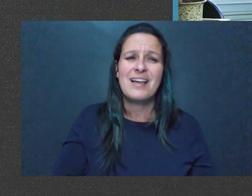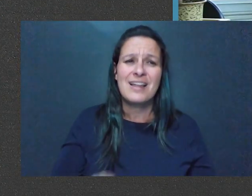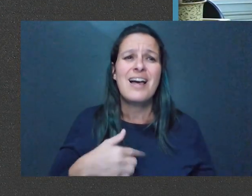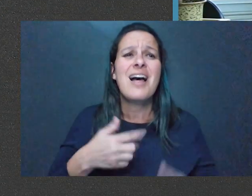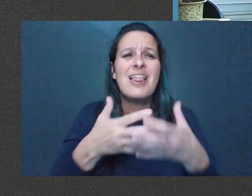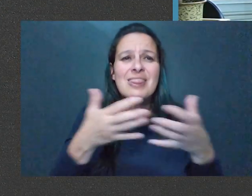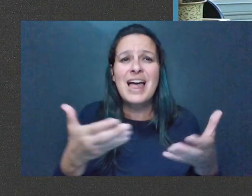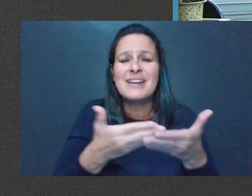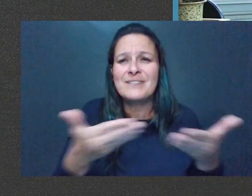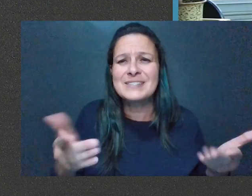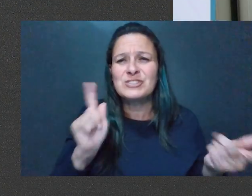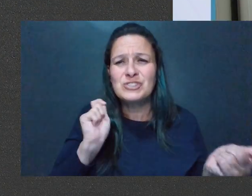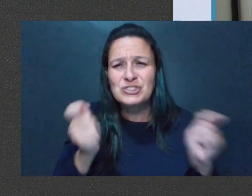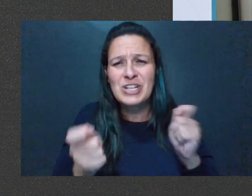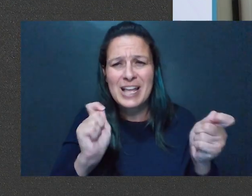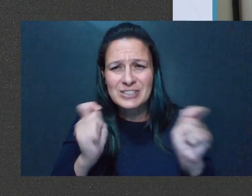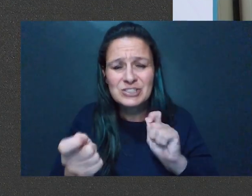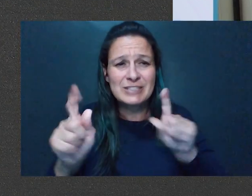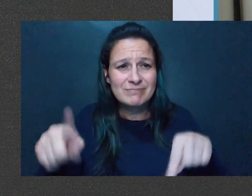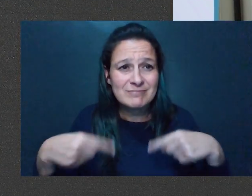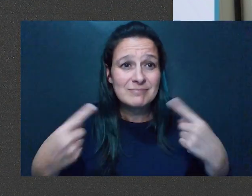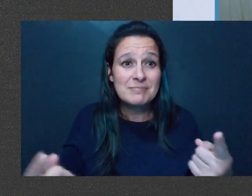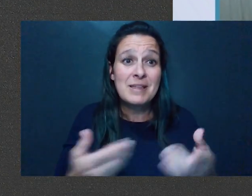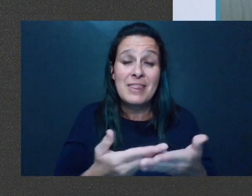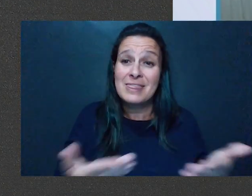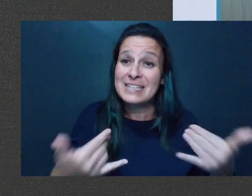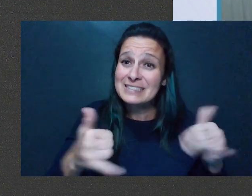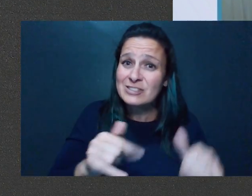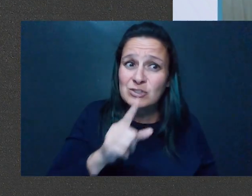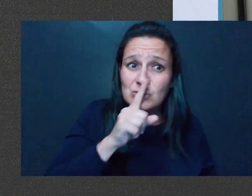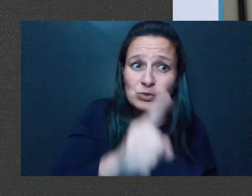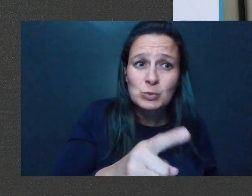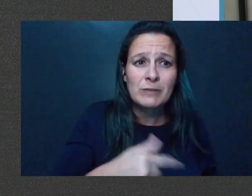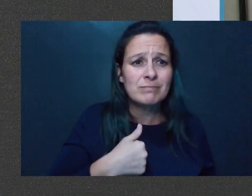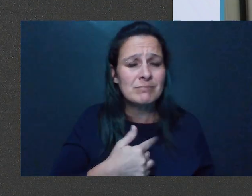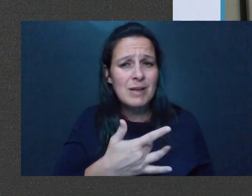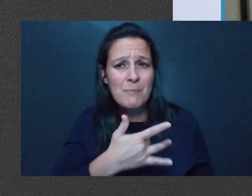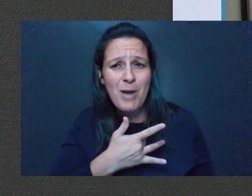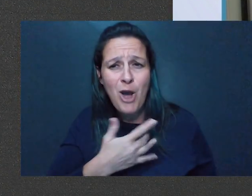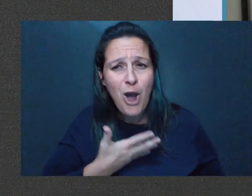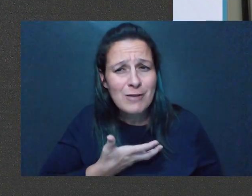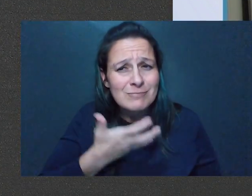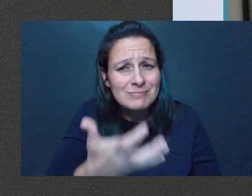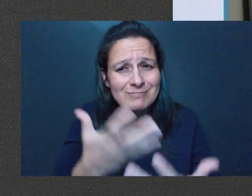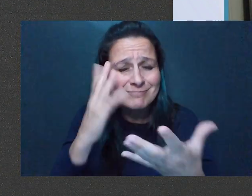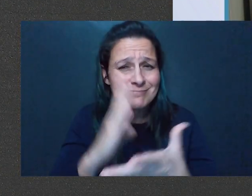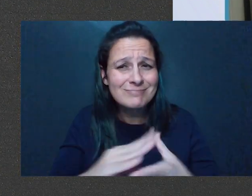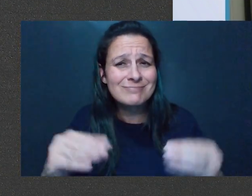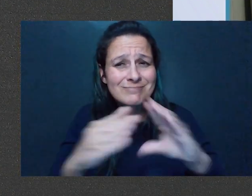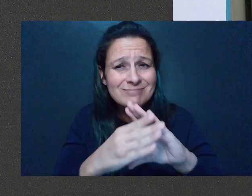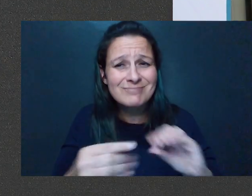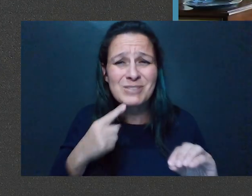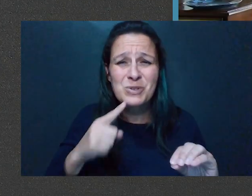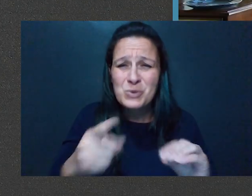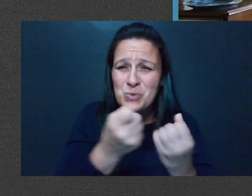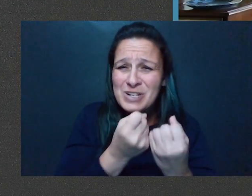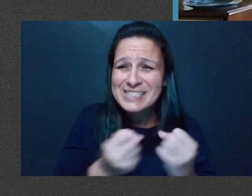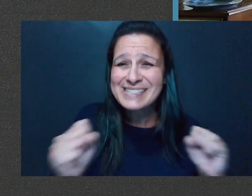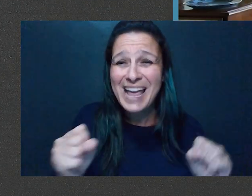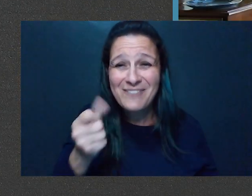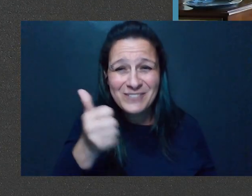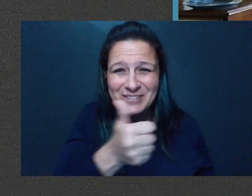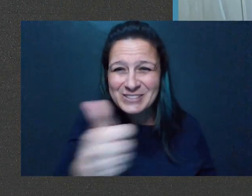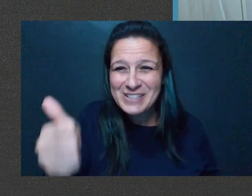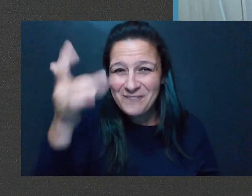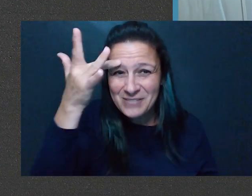are things that still are true. We can say this from the heart. You are safe and you are smart.